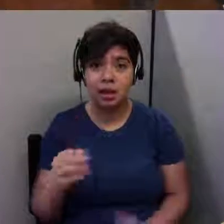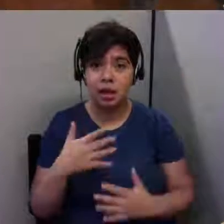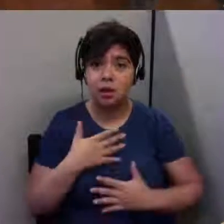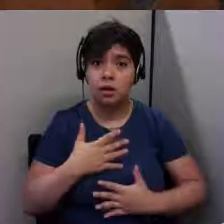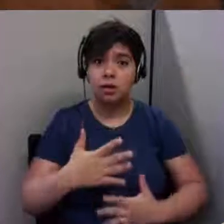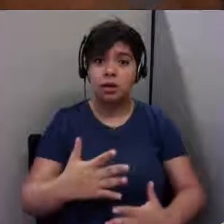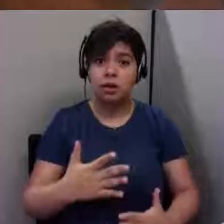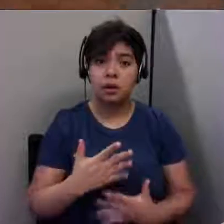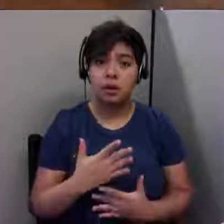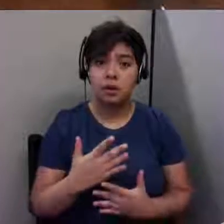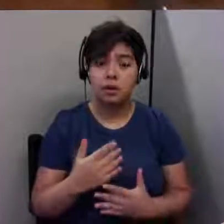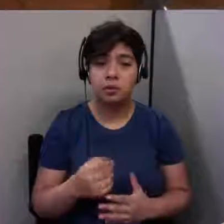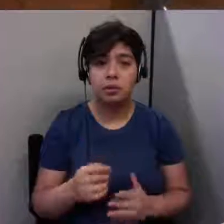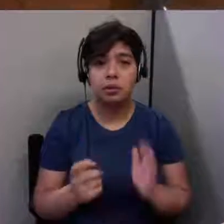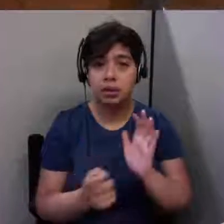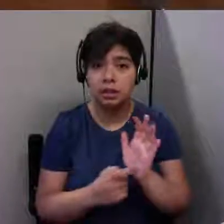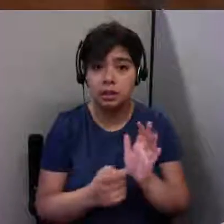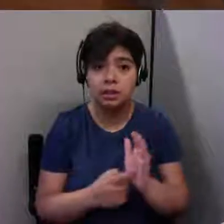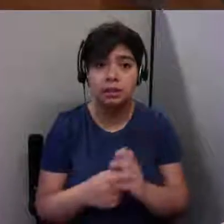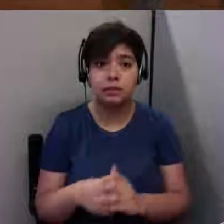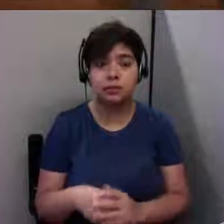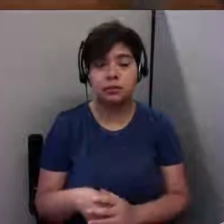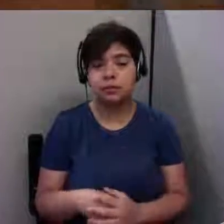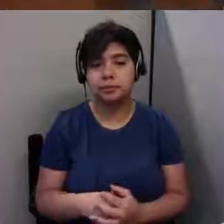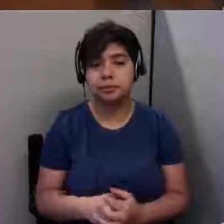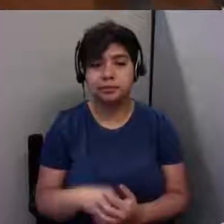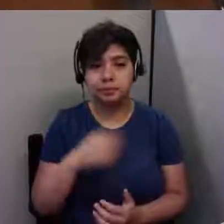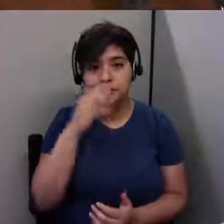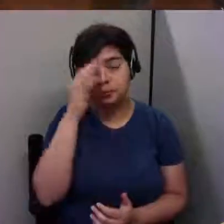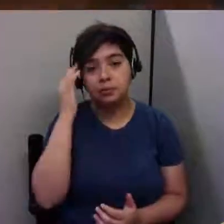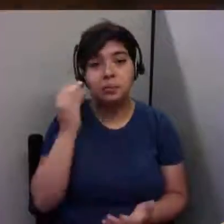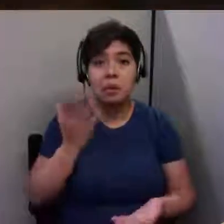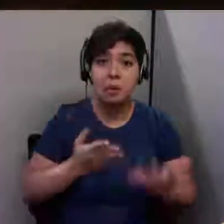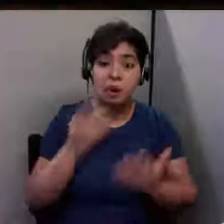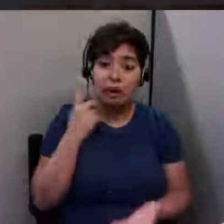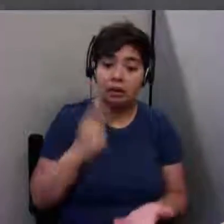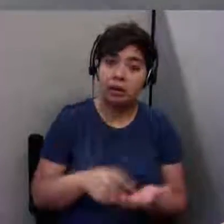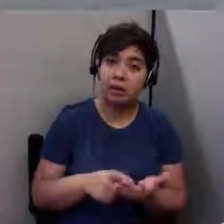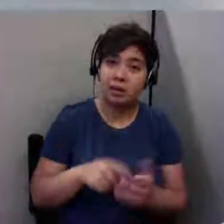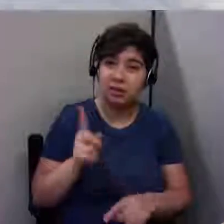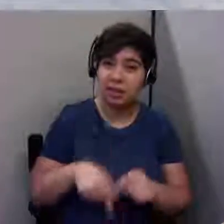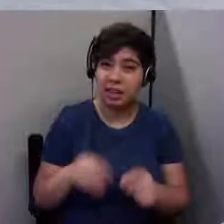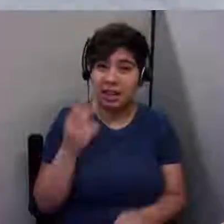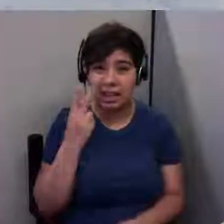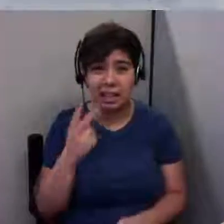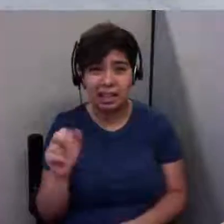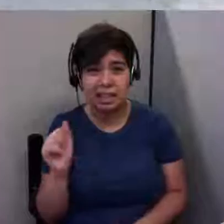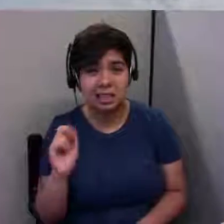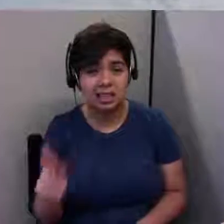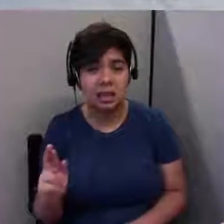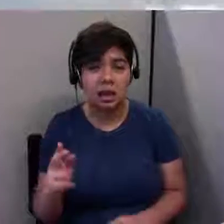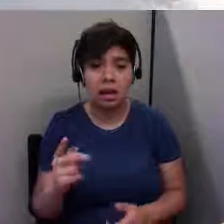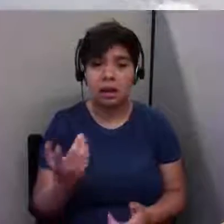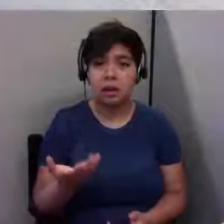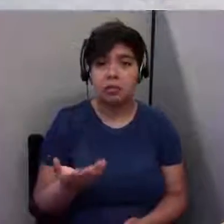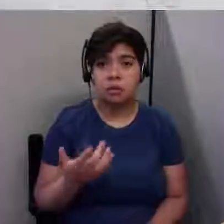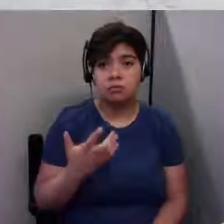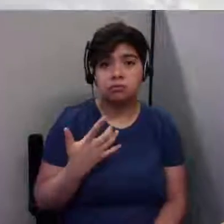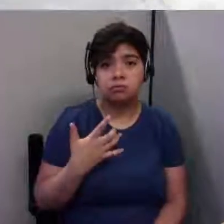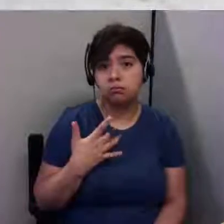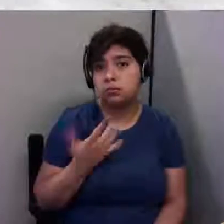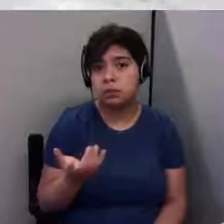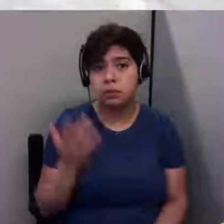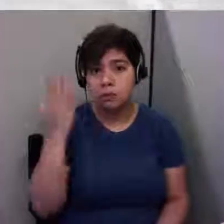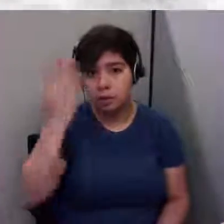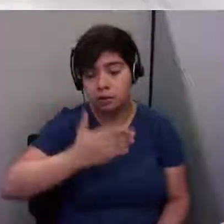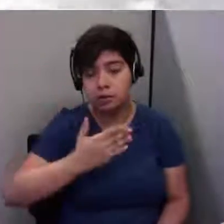an example of a gas. You might have noticed that you can't really see air. Often, gases are